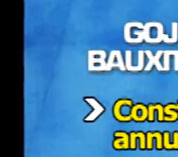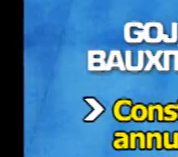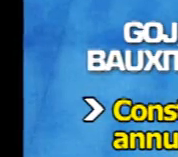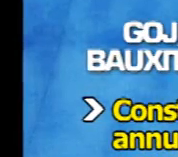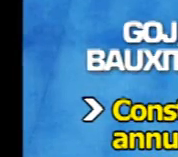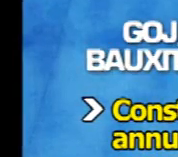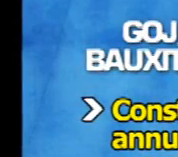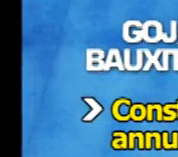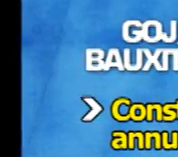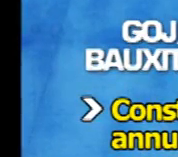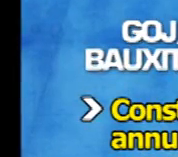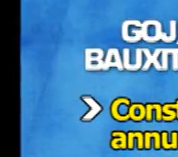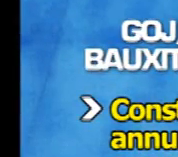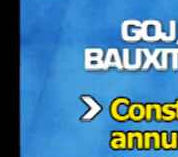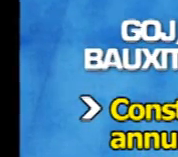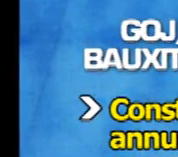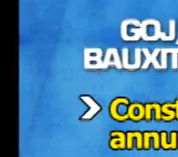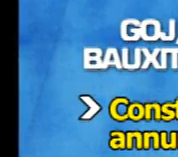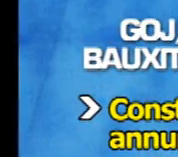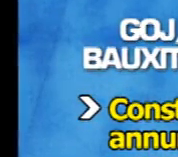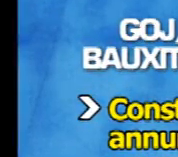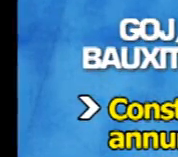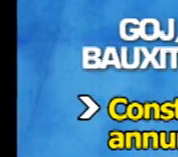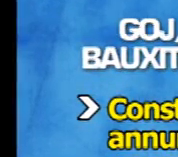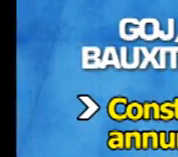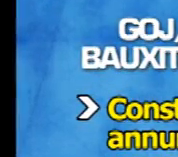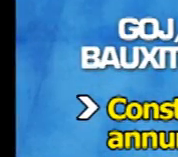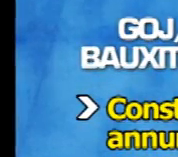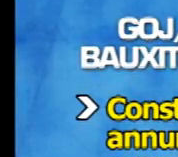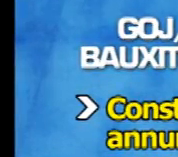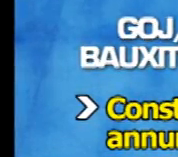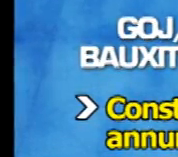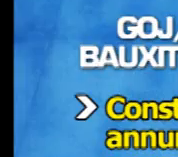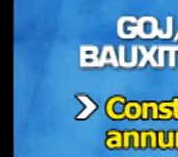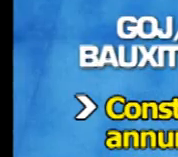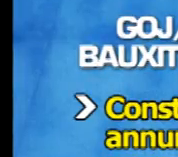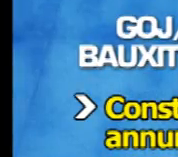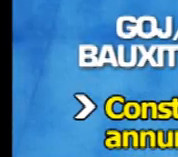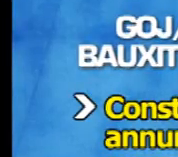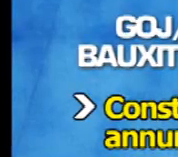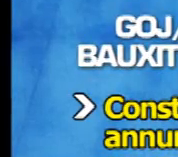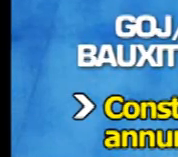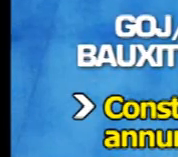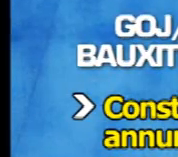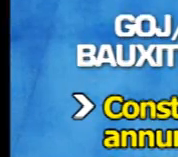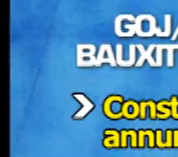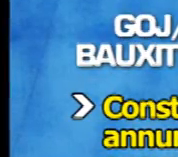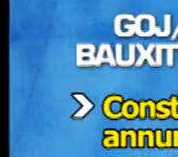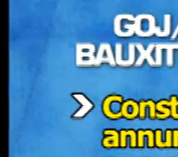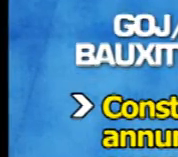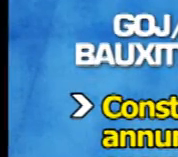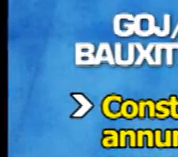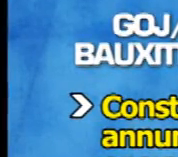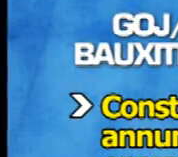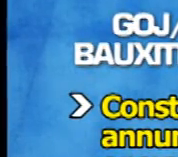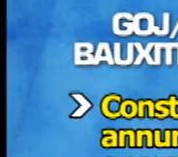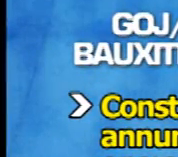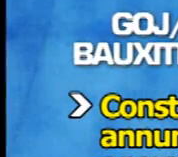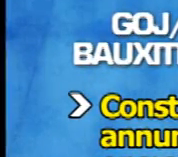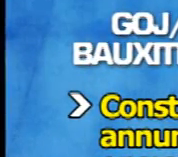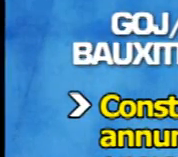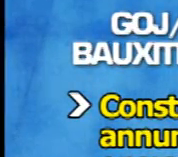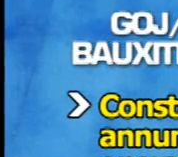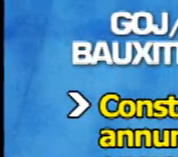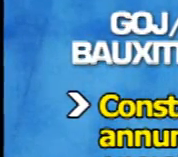will construct a 2 million ton per annum alumina plant to operate for 25 years and a coal-fired power plant to support the alumina plant.